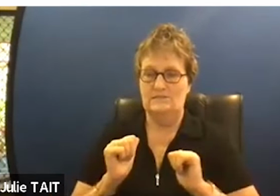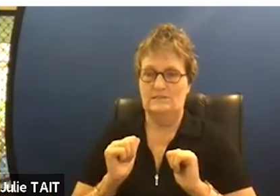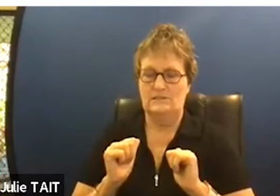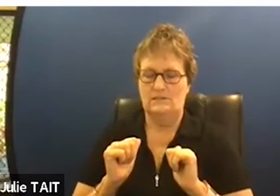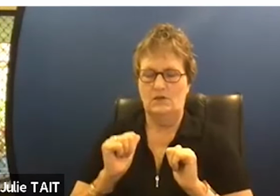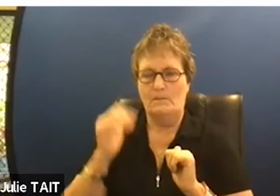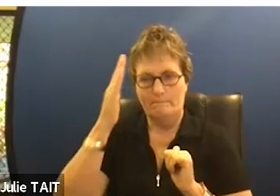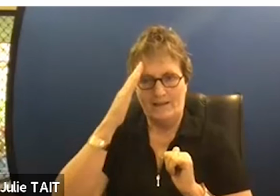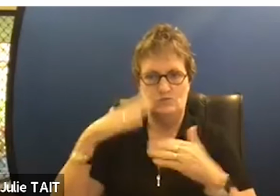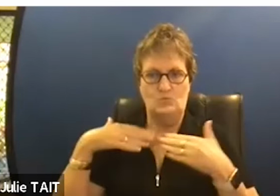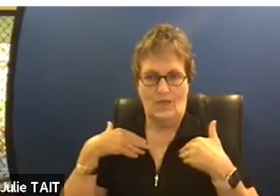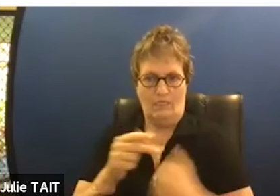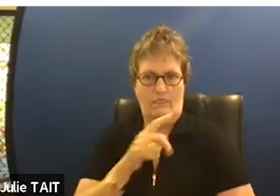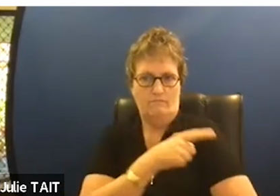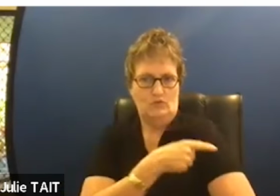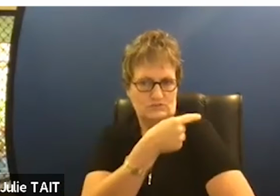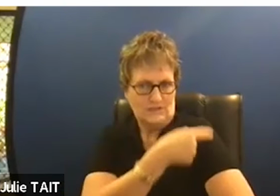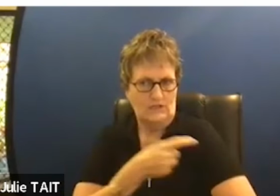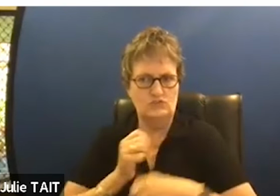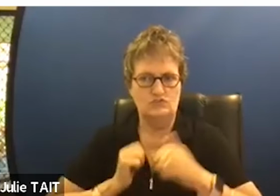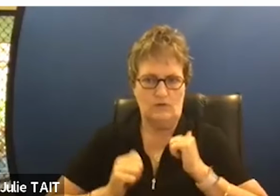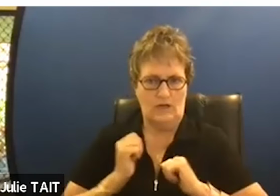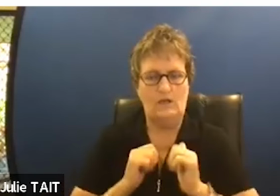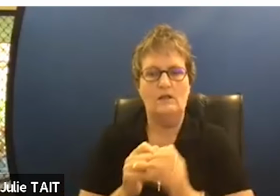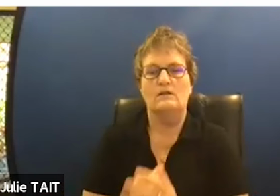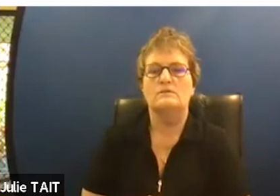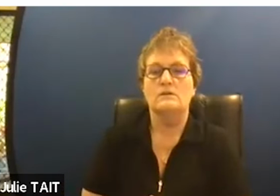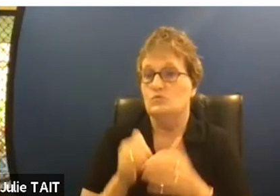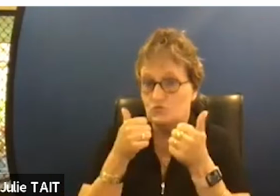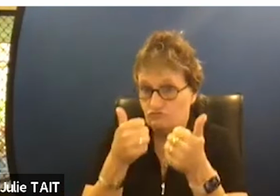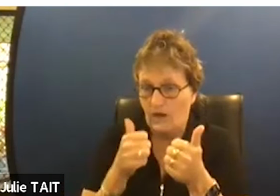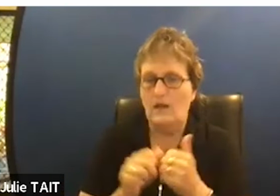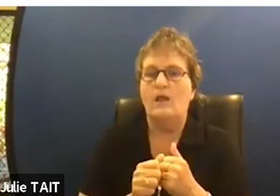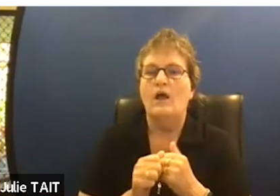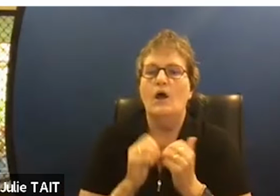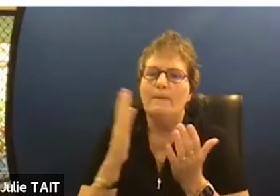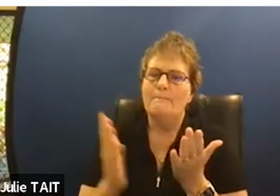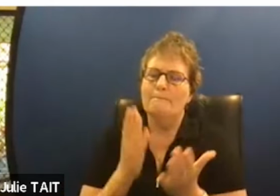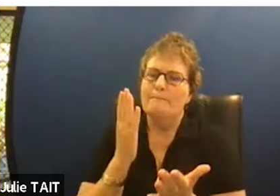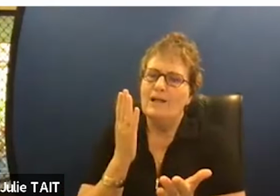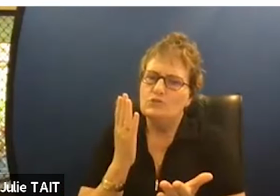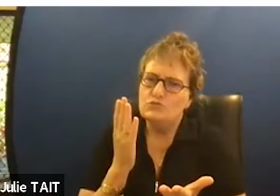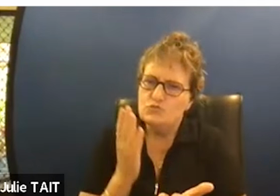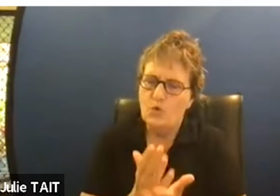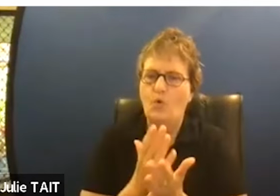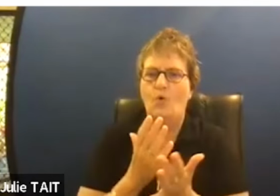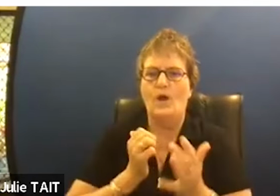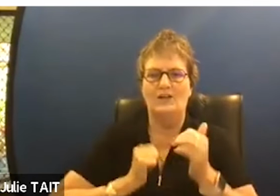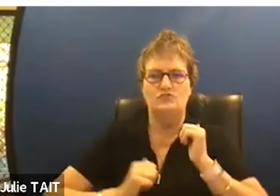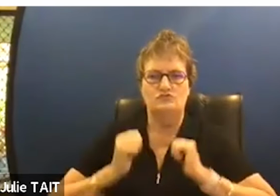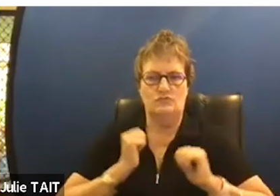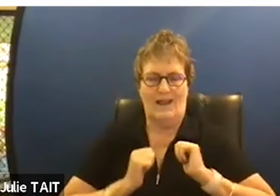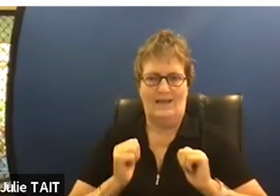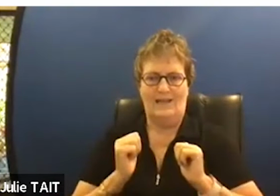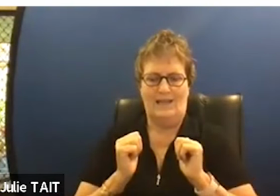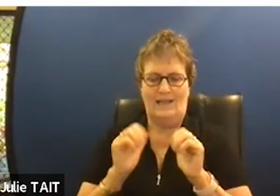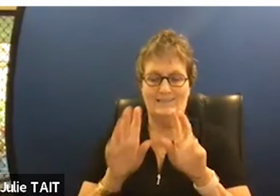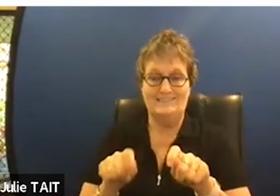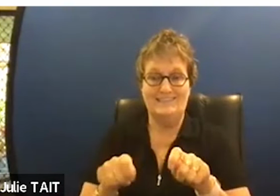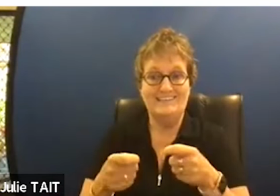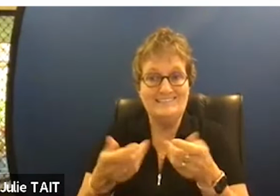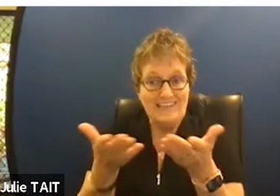What we could be doing more of, though, is making sure all of our training is delivered by the people from that community. So I think